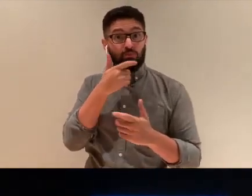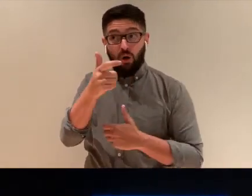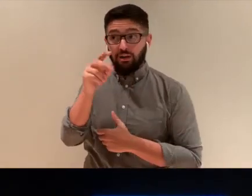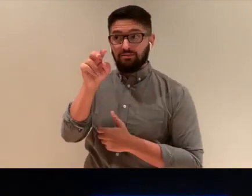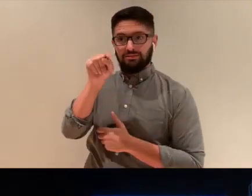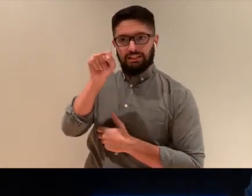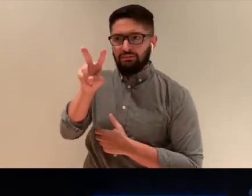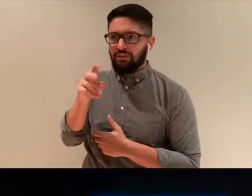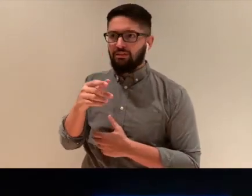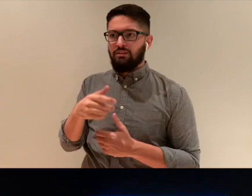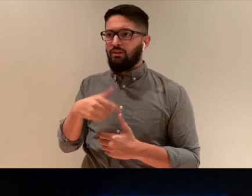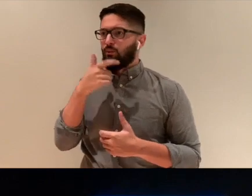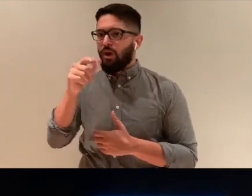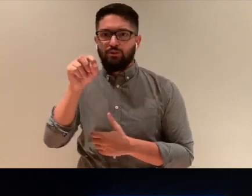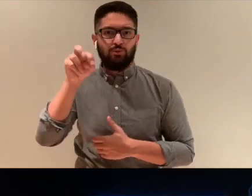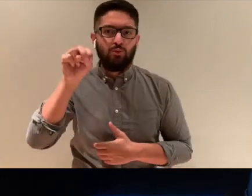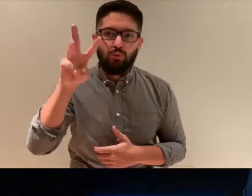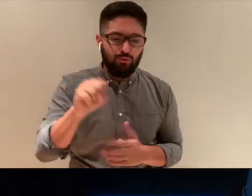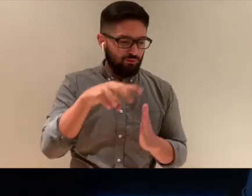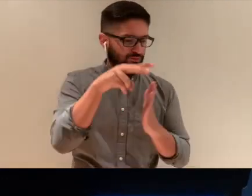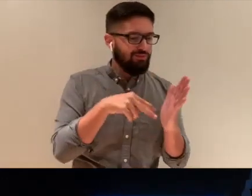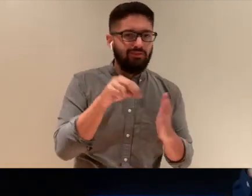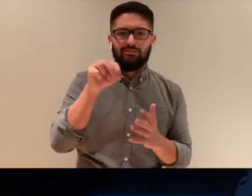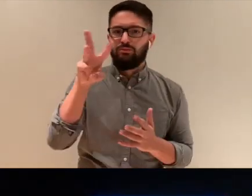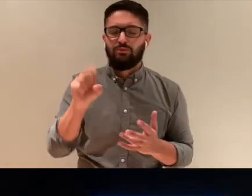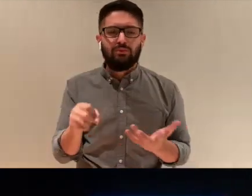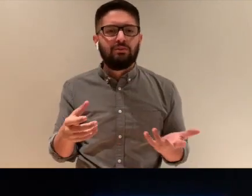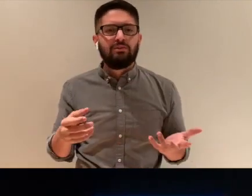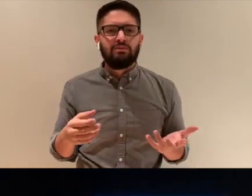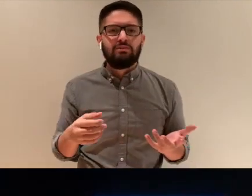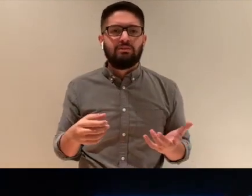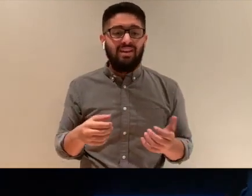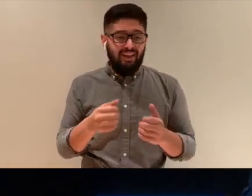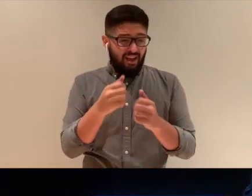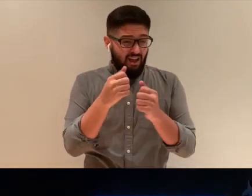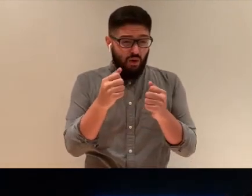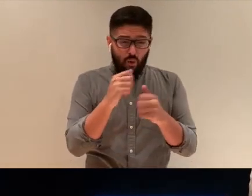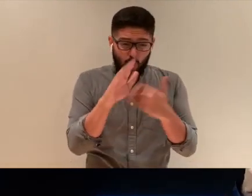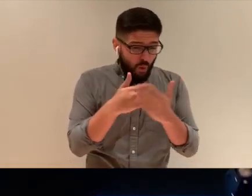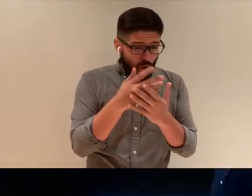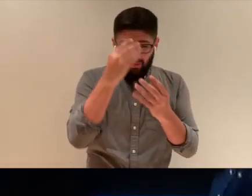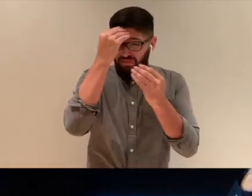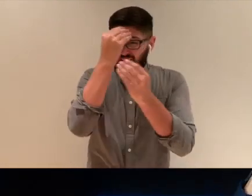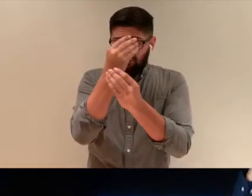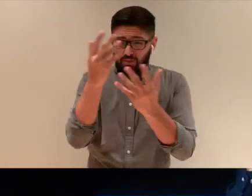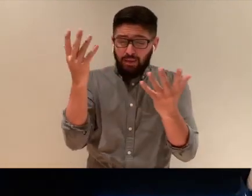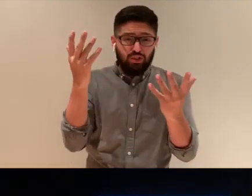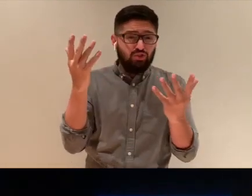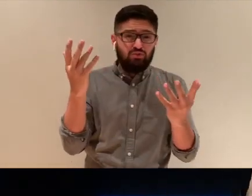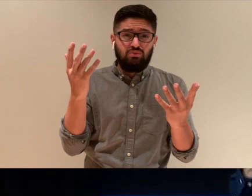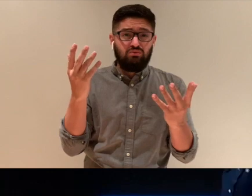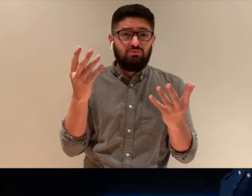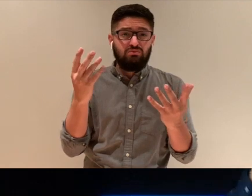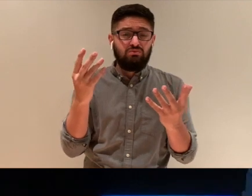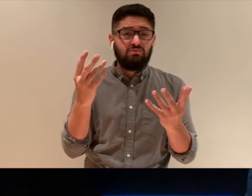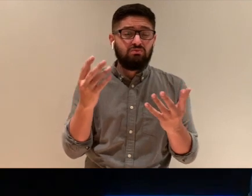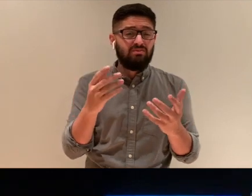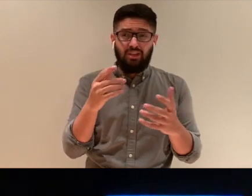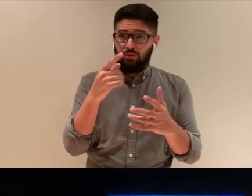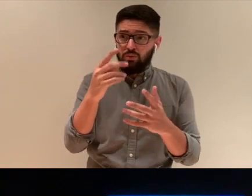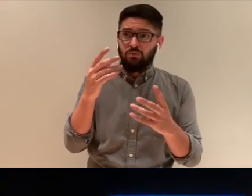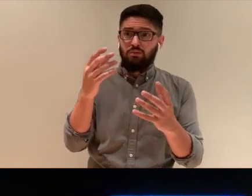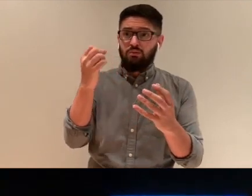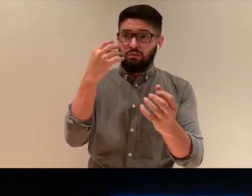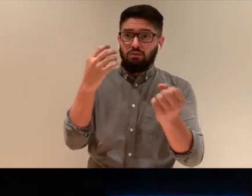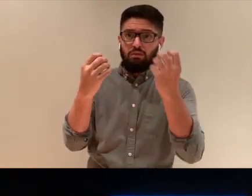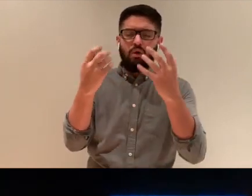do turn on the TV, when you do open up your app and you read the news, listen, so that every information, all the information that you're